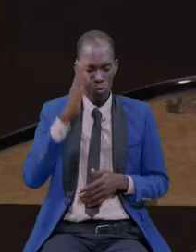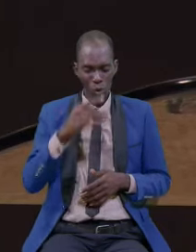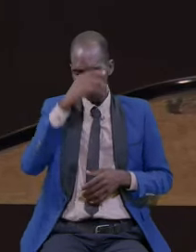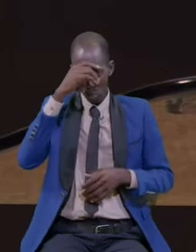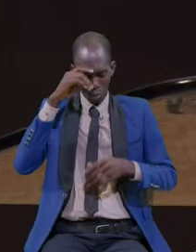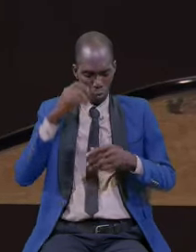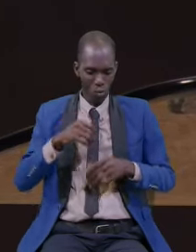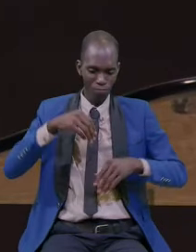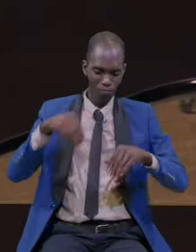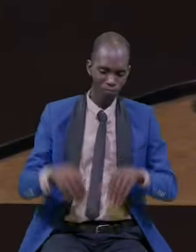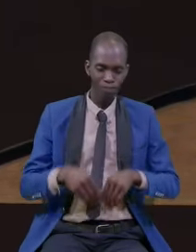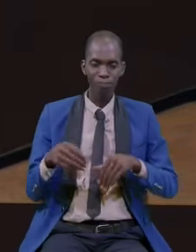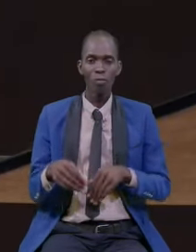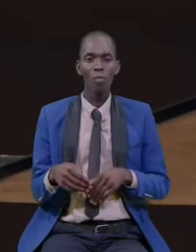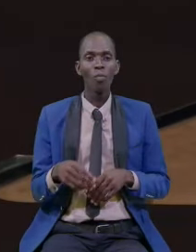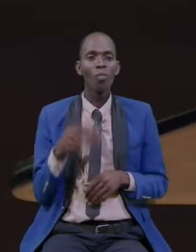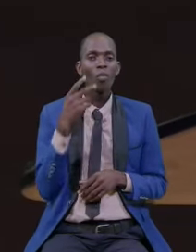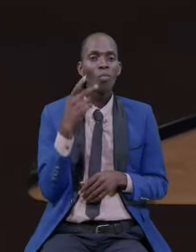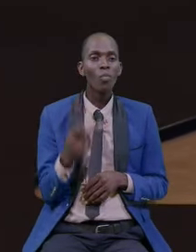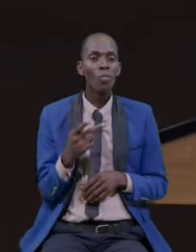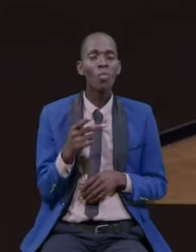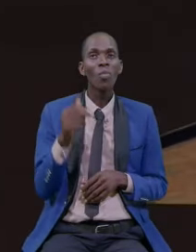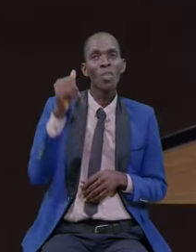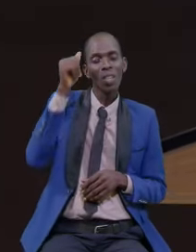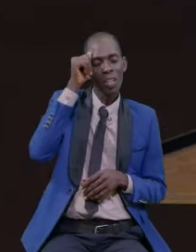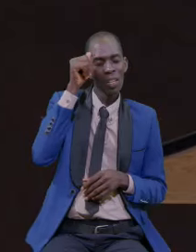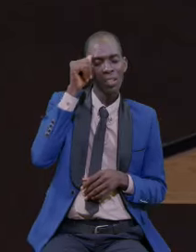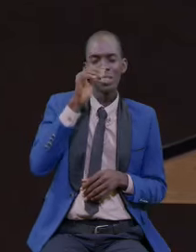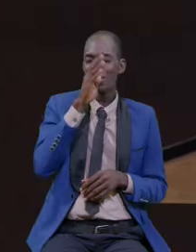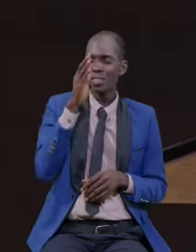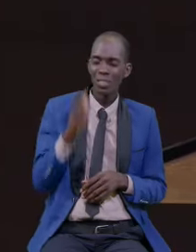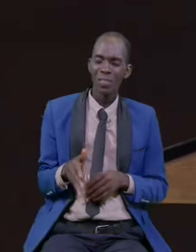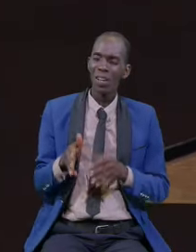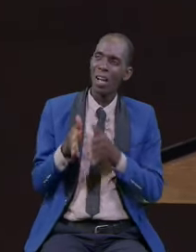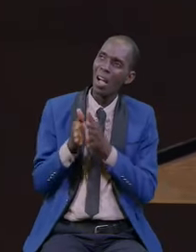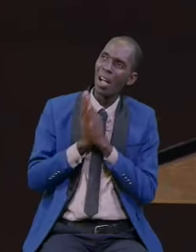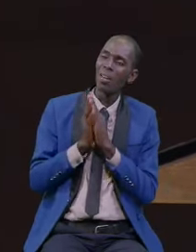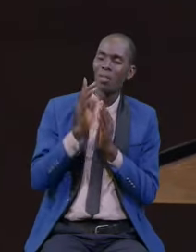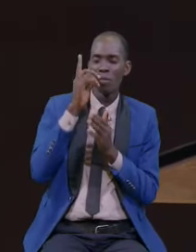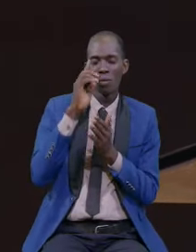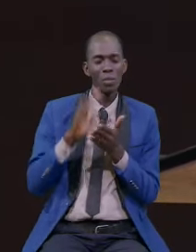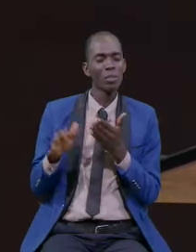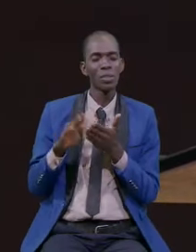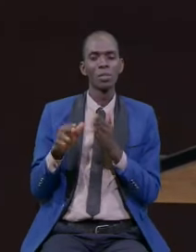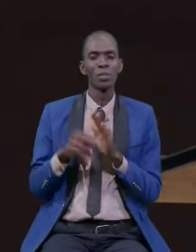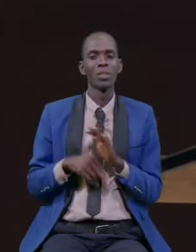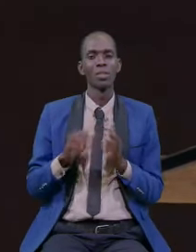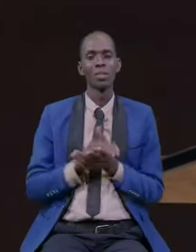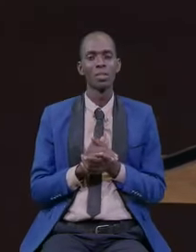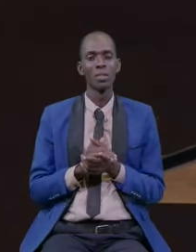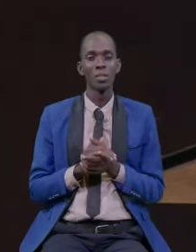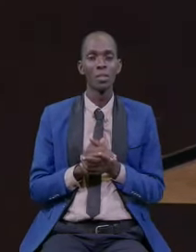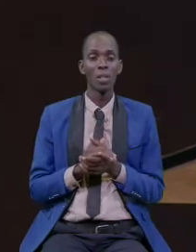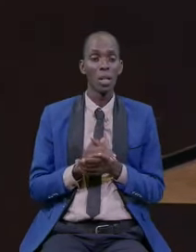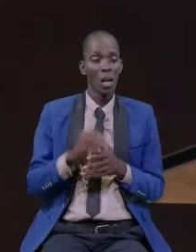plead, he didn't ask for forgiveness. This man who knew the